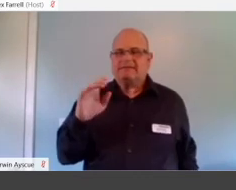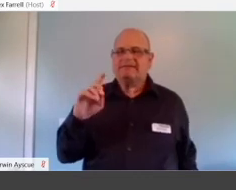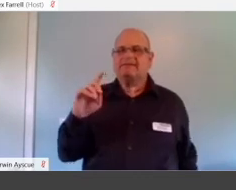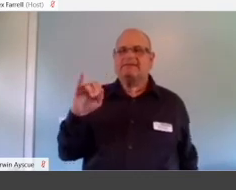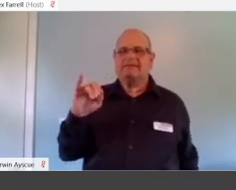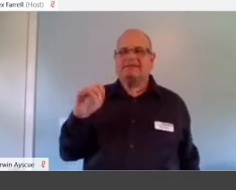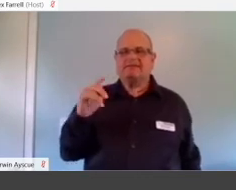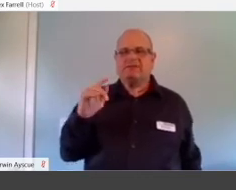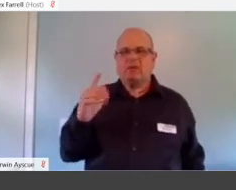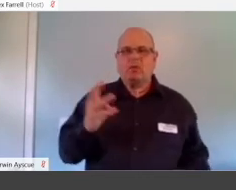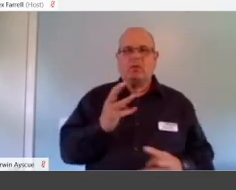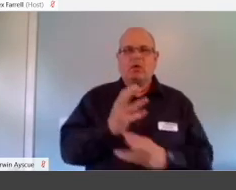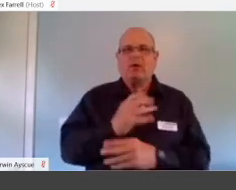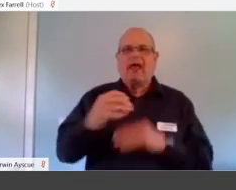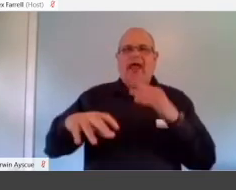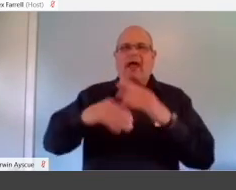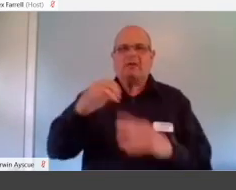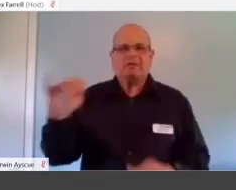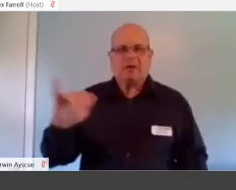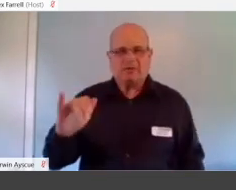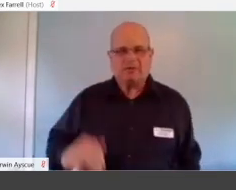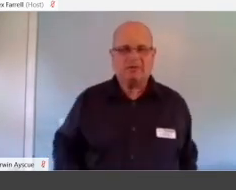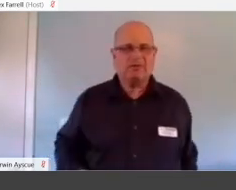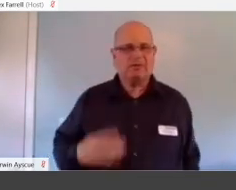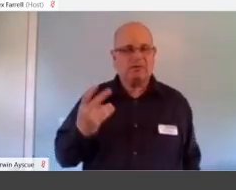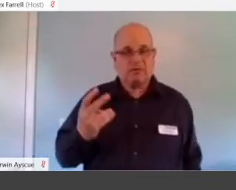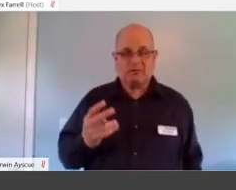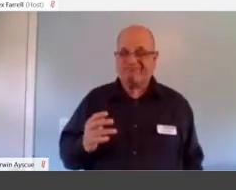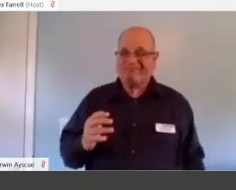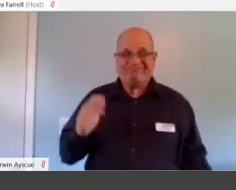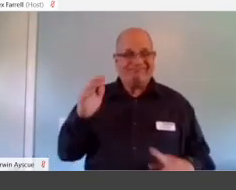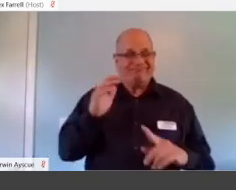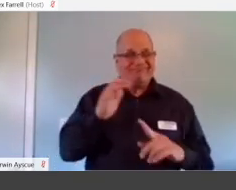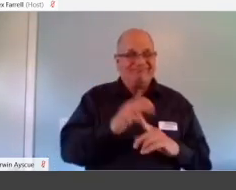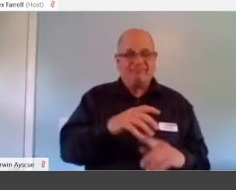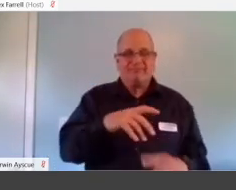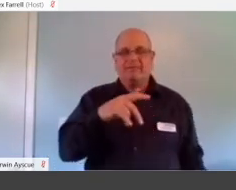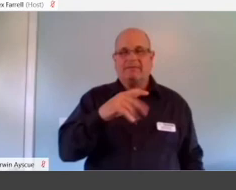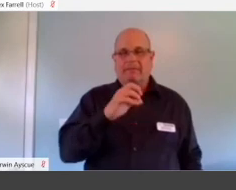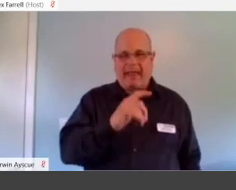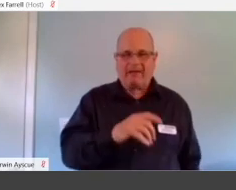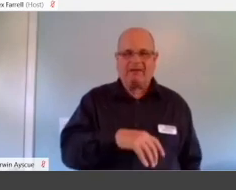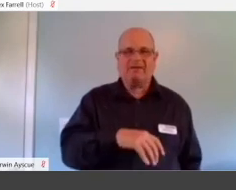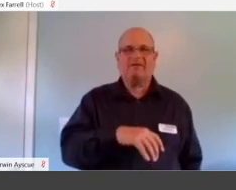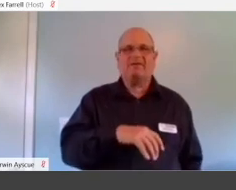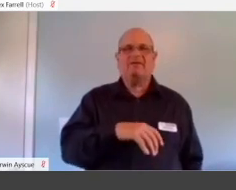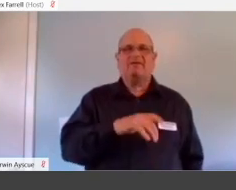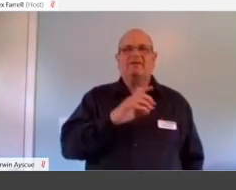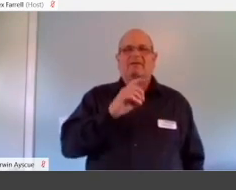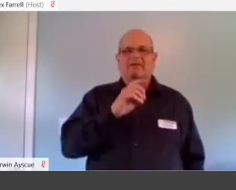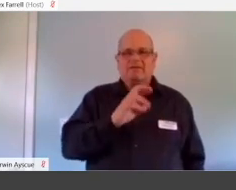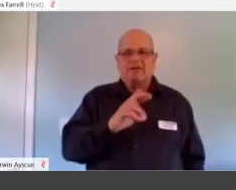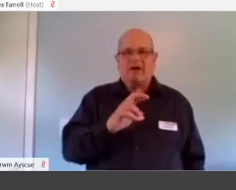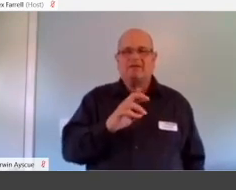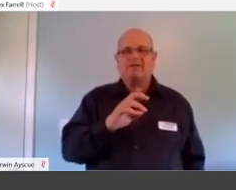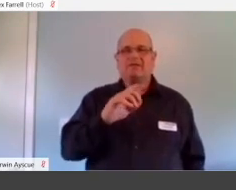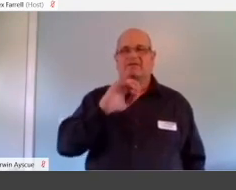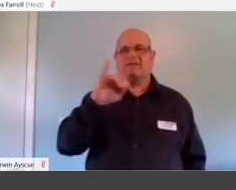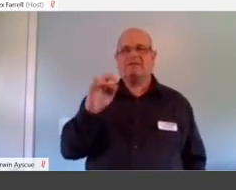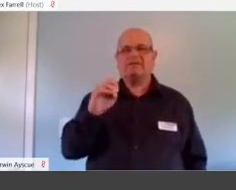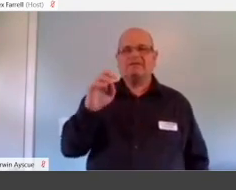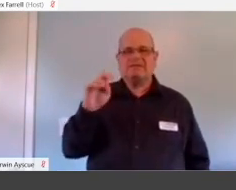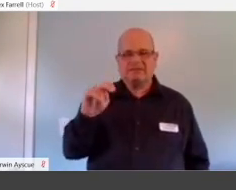two amazing panelists for today, Dr. Leslie Jensen-Inman and Daniel Ryan. And so since we know